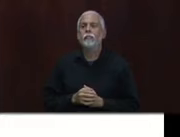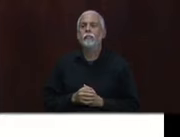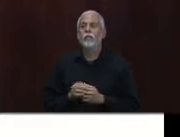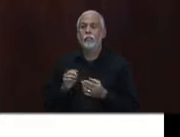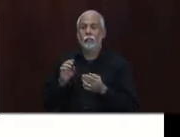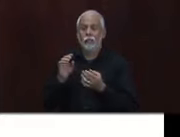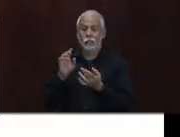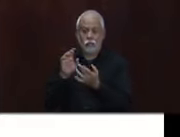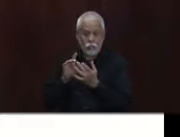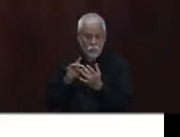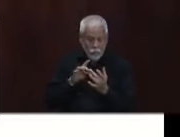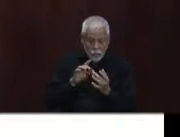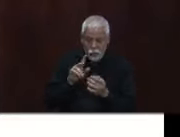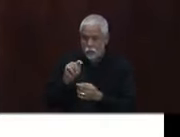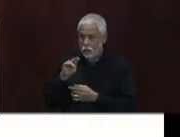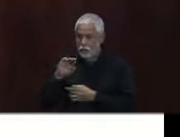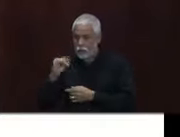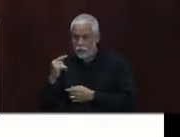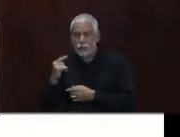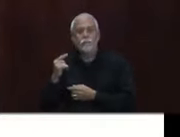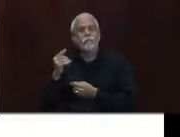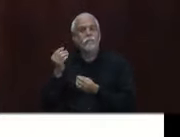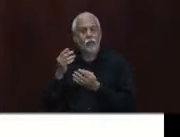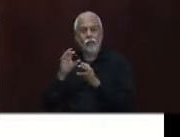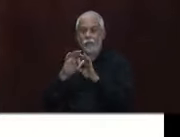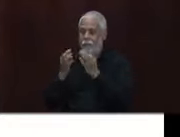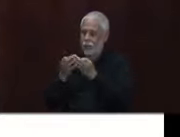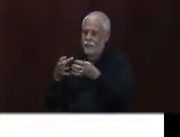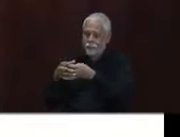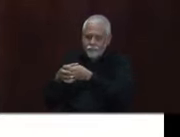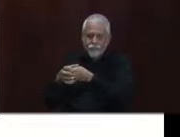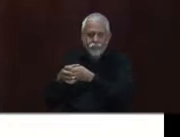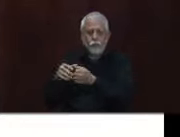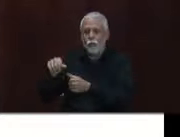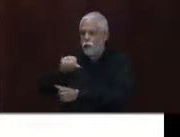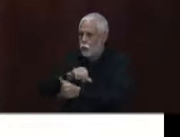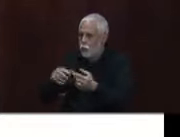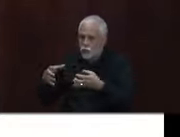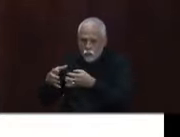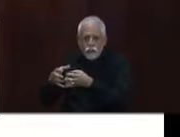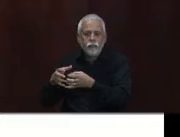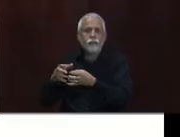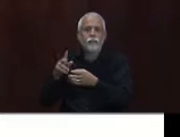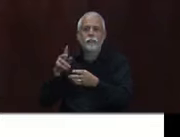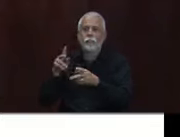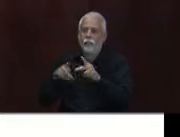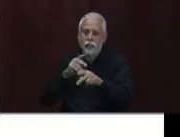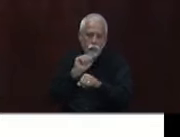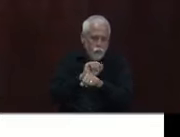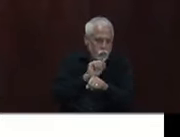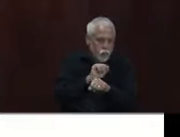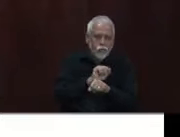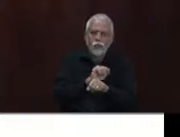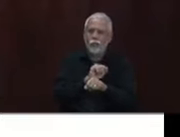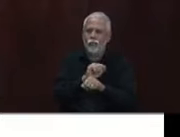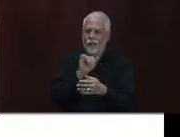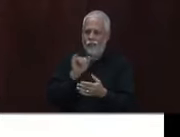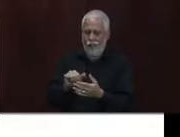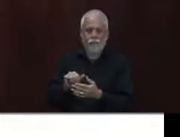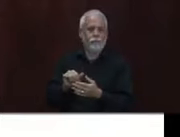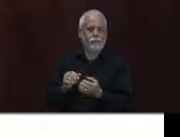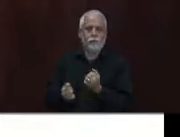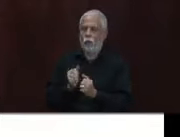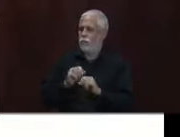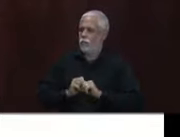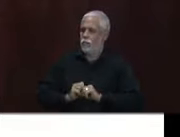Contact tracing locally tells us that family get-togethers and social gatherings and places of work are sites of potential